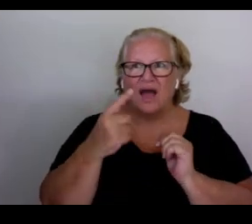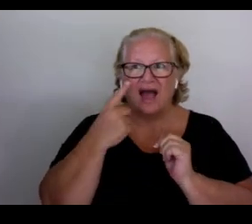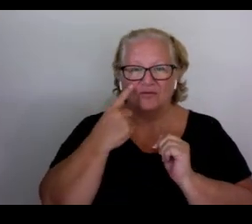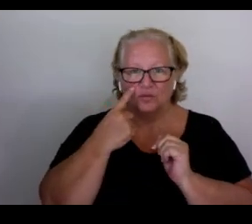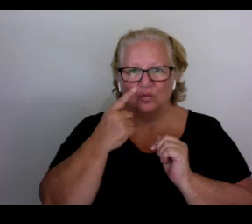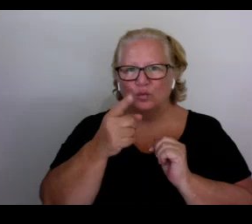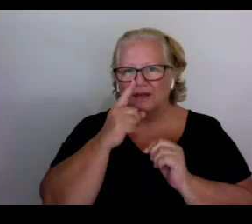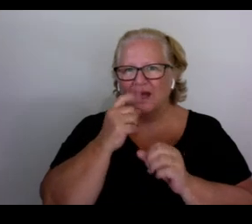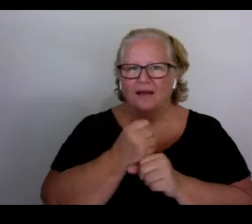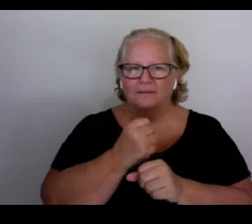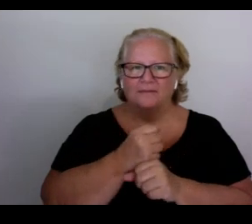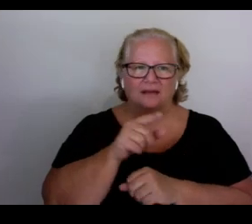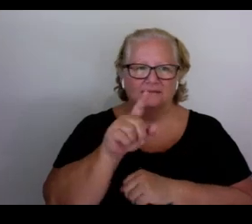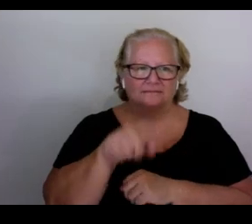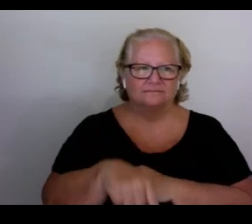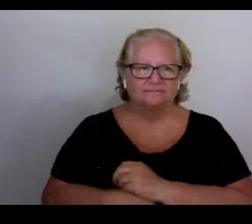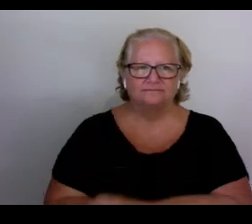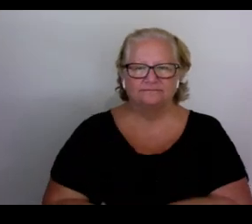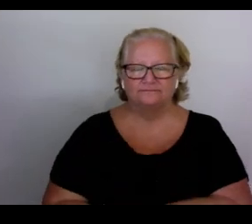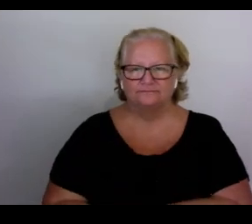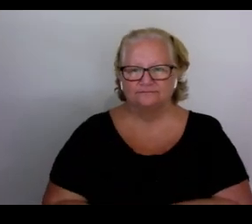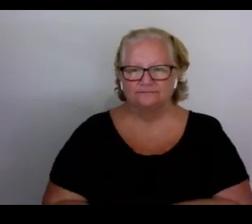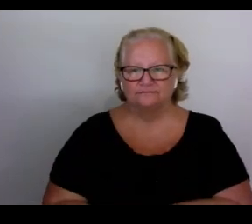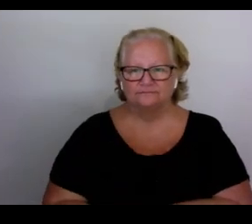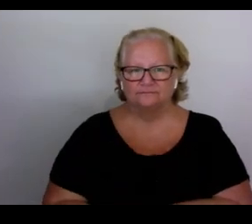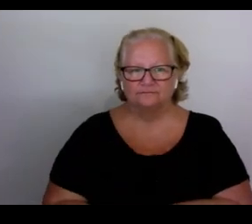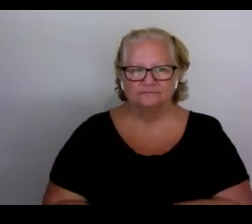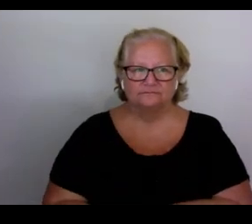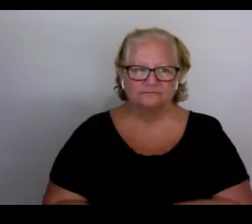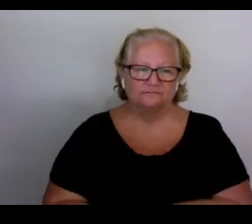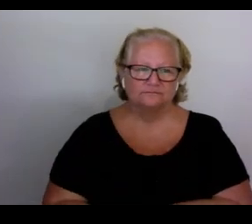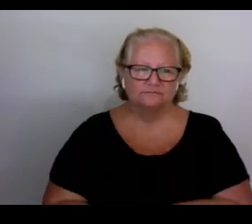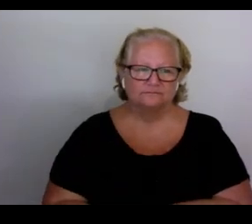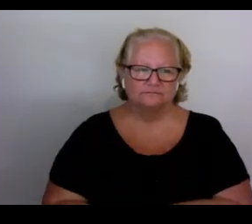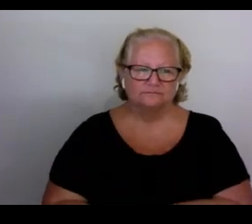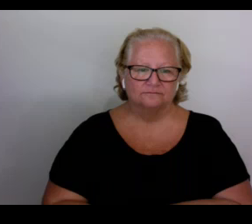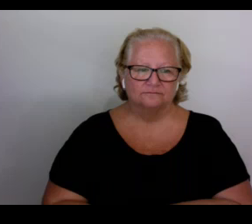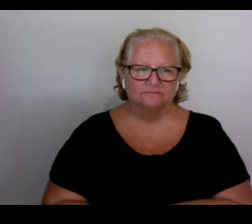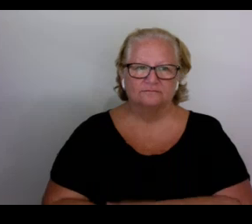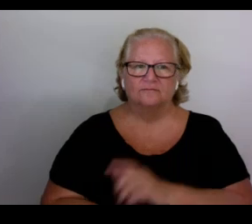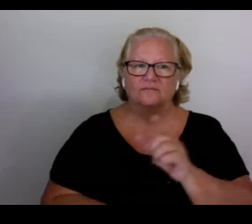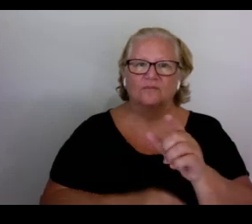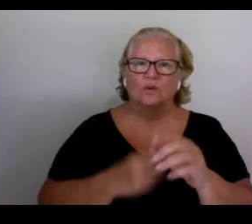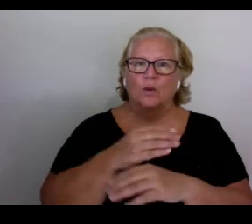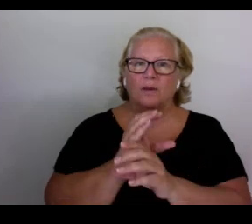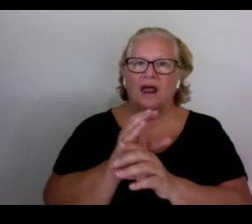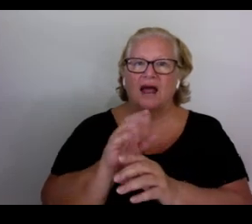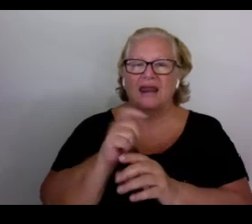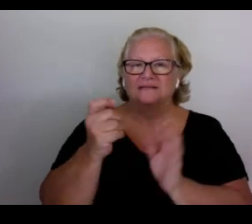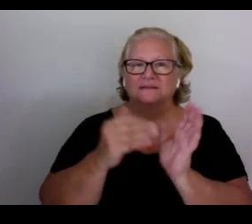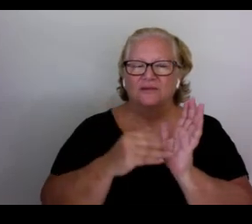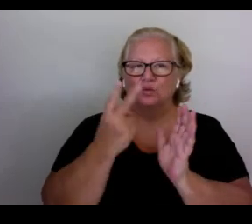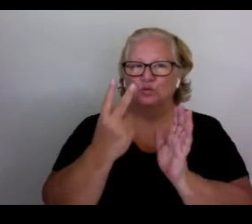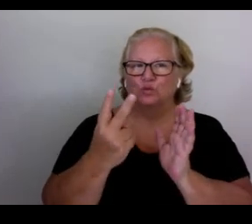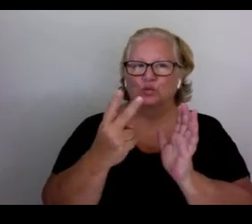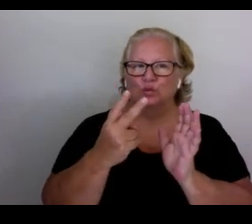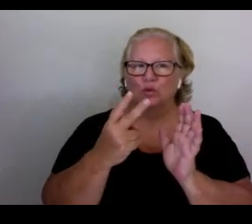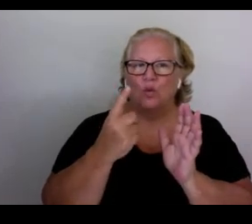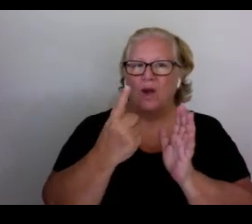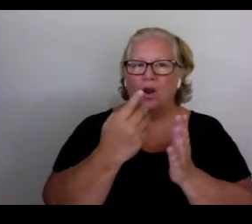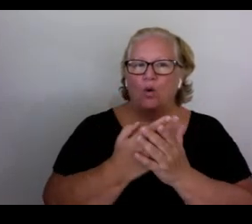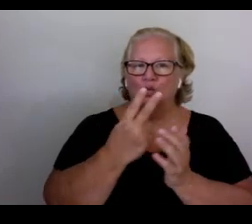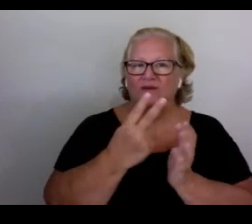make those orders there. Watch out for our webinars next month. We actually have 2 in April. So we have one on the 24th,